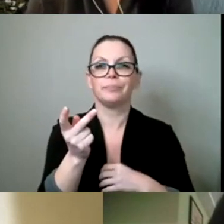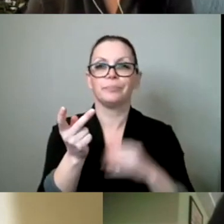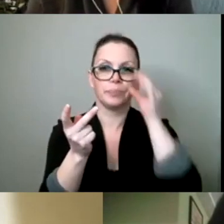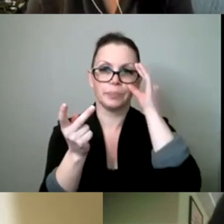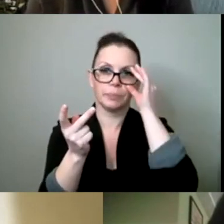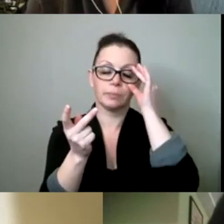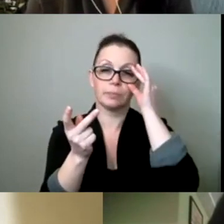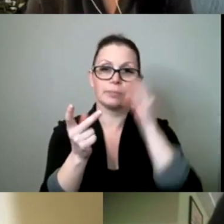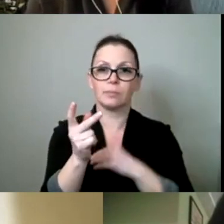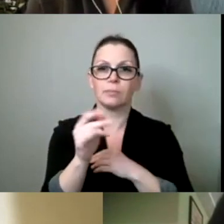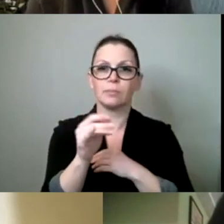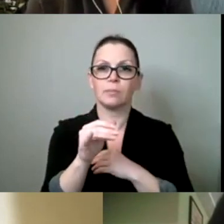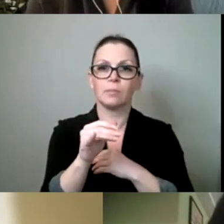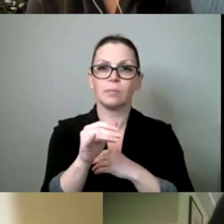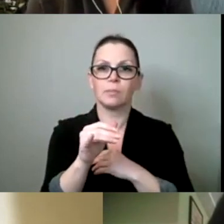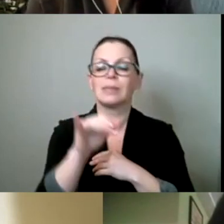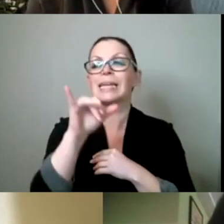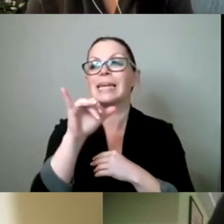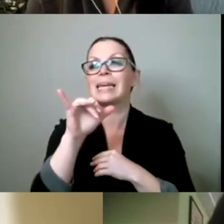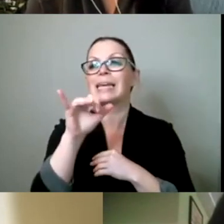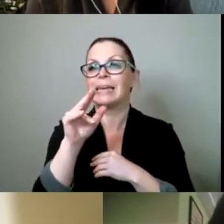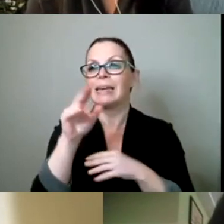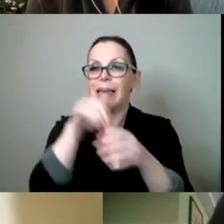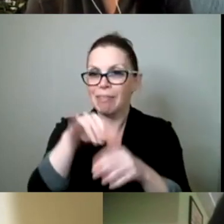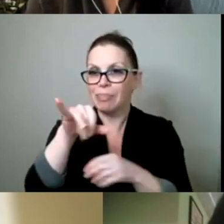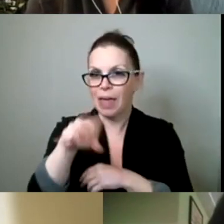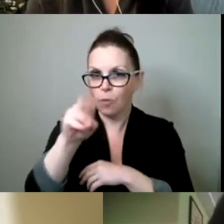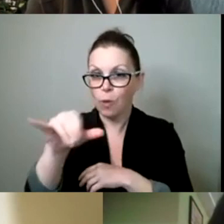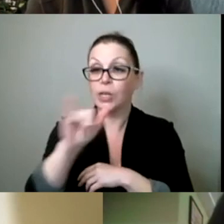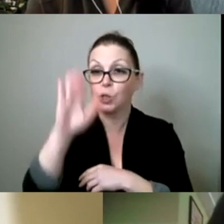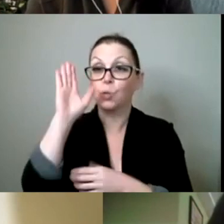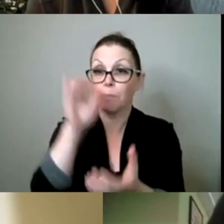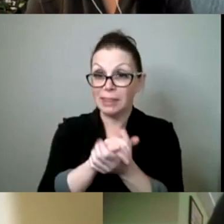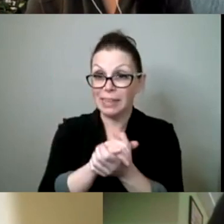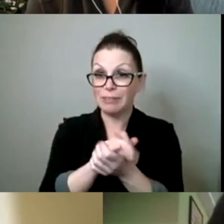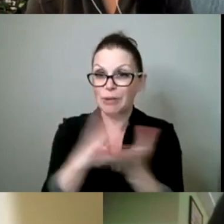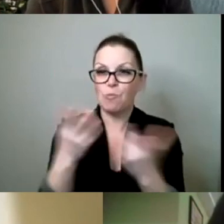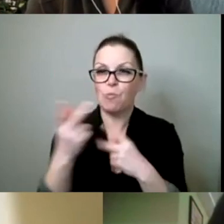you're gonna see it in a way, in that way, and you're gonna believe what you're seeing too, because